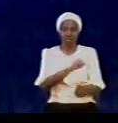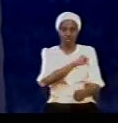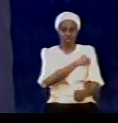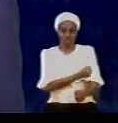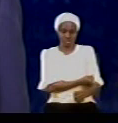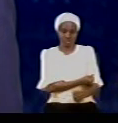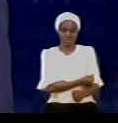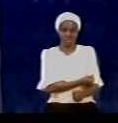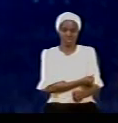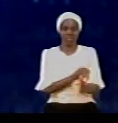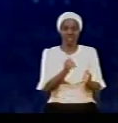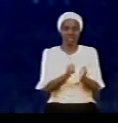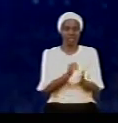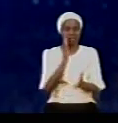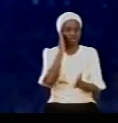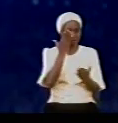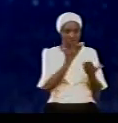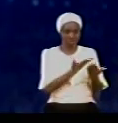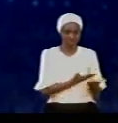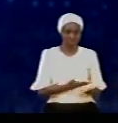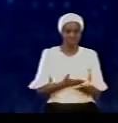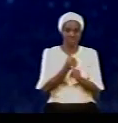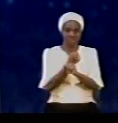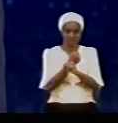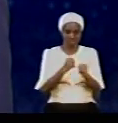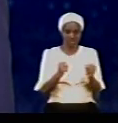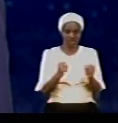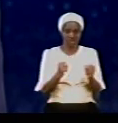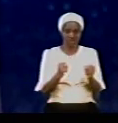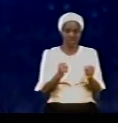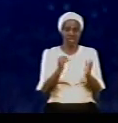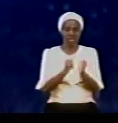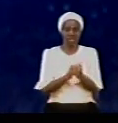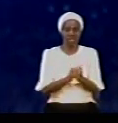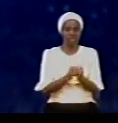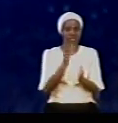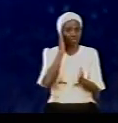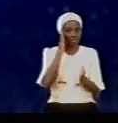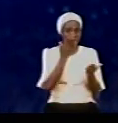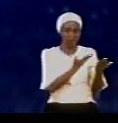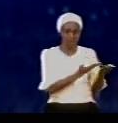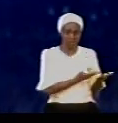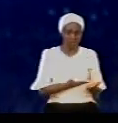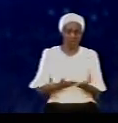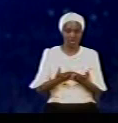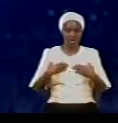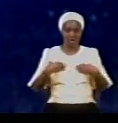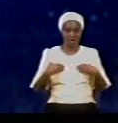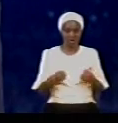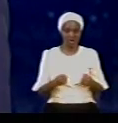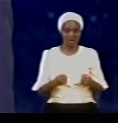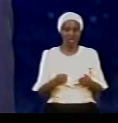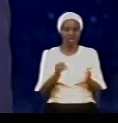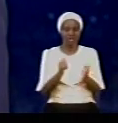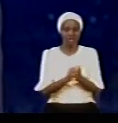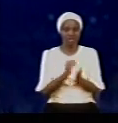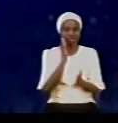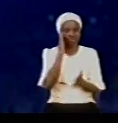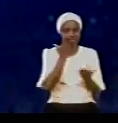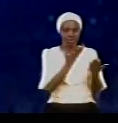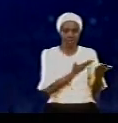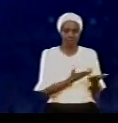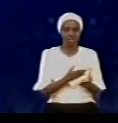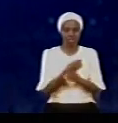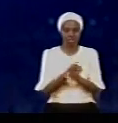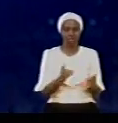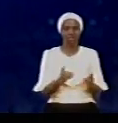will bring healing, that will bring deliverance. Let's pray. Those of us at this local location, let's